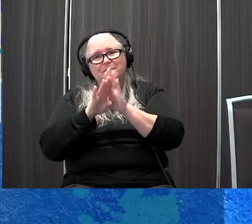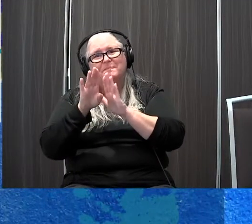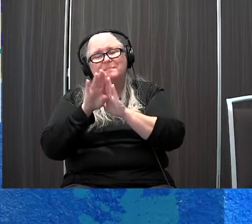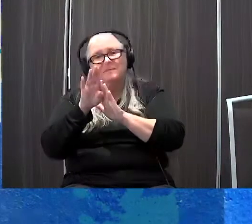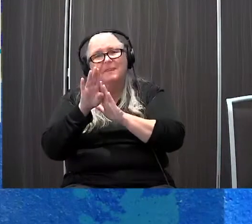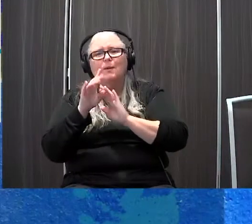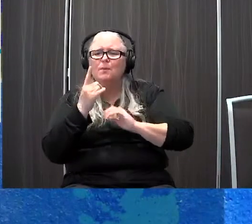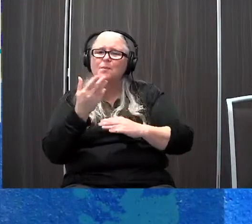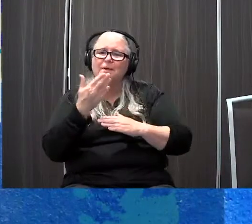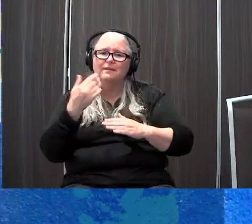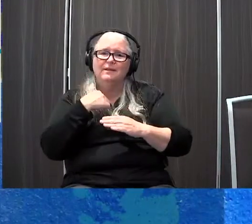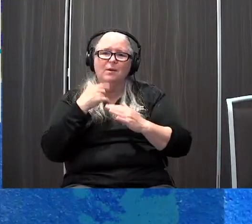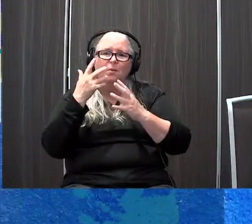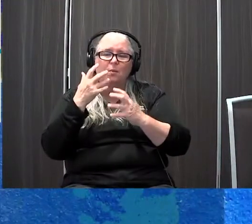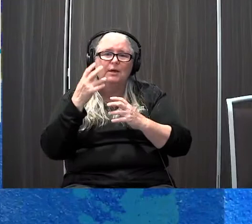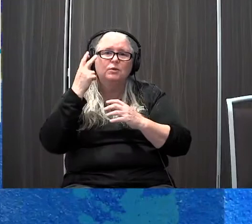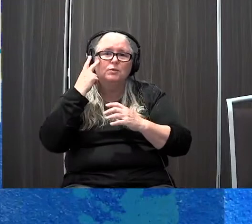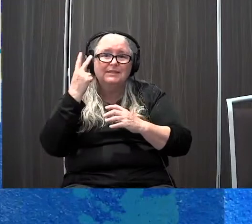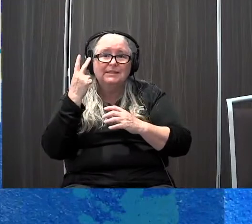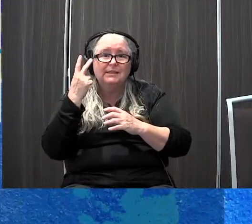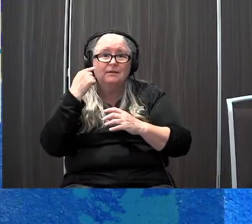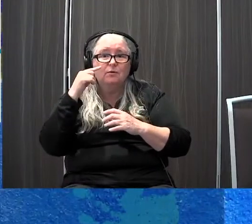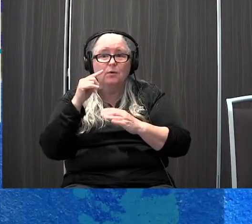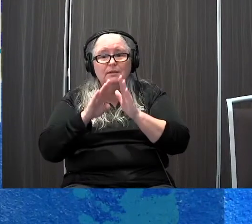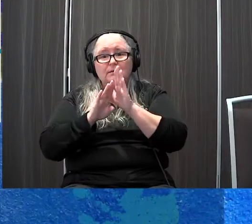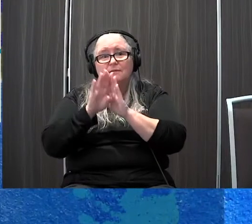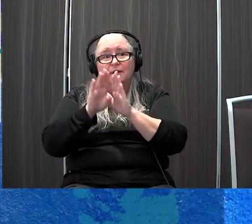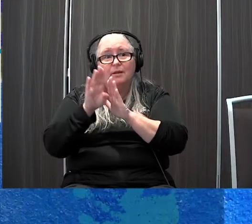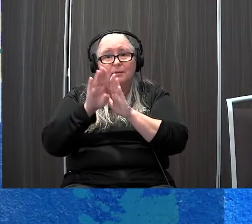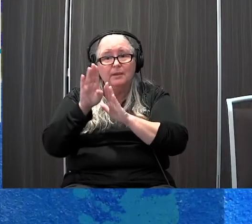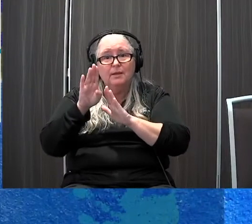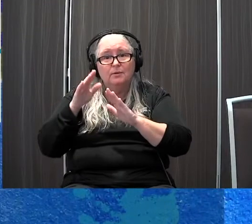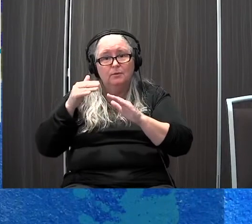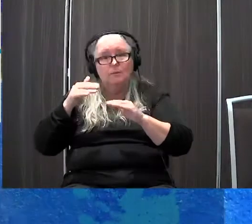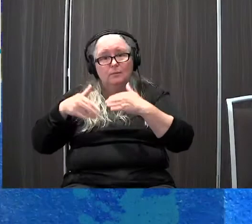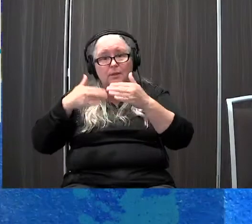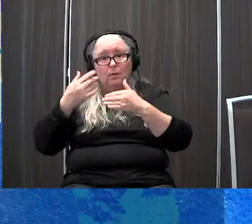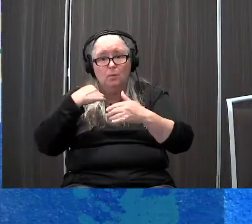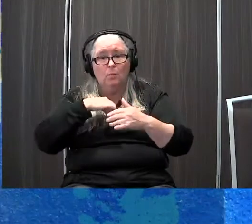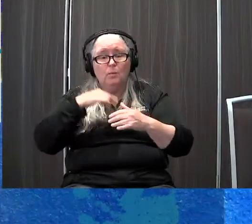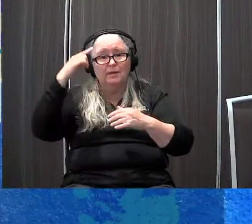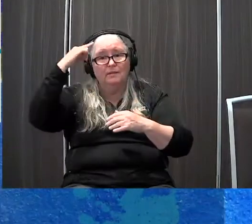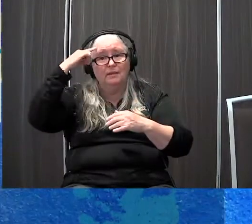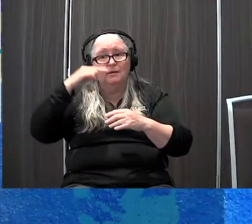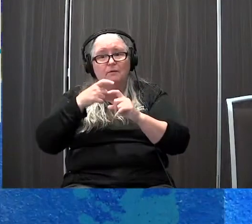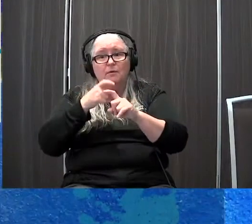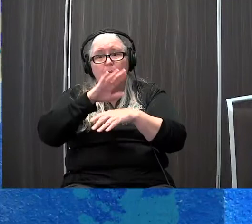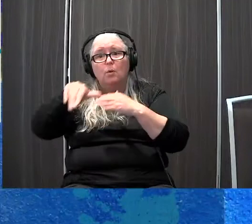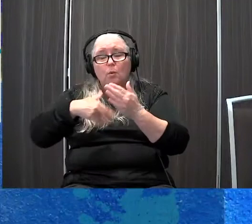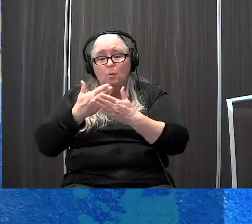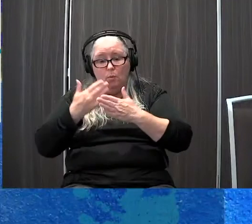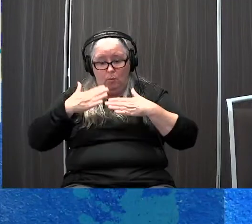of the things that I like to think about for developmental peds is I think we tend to try to think about things holistically or from a whole child